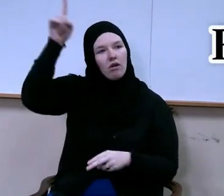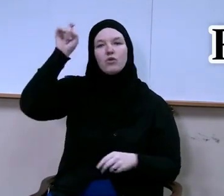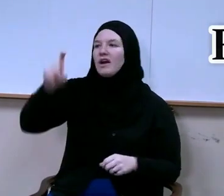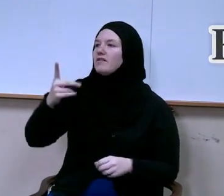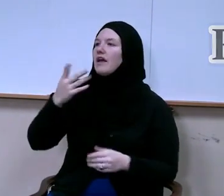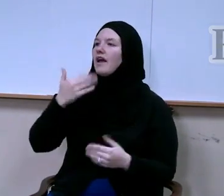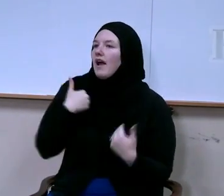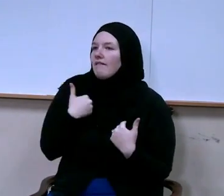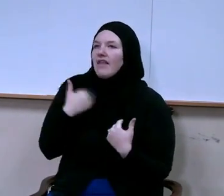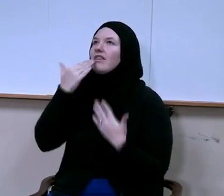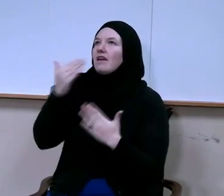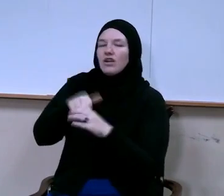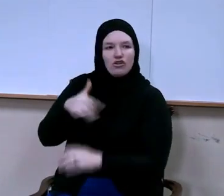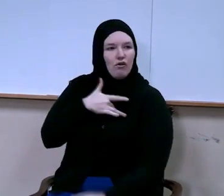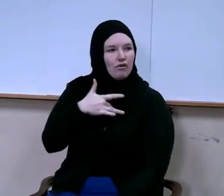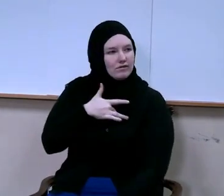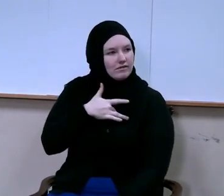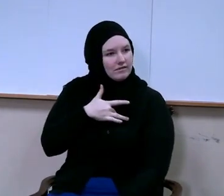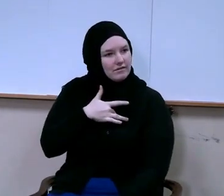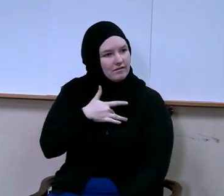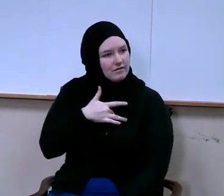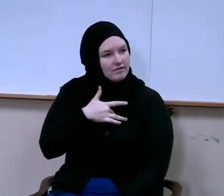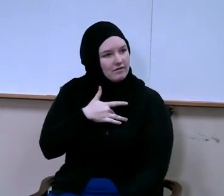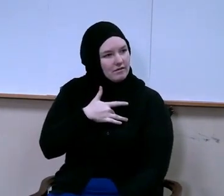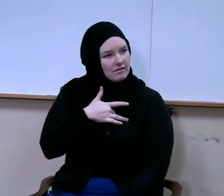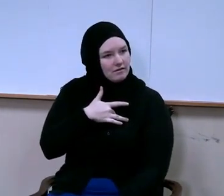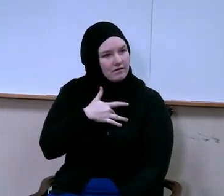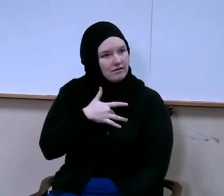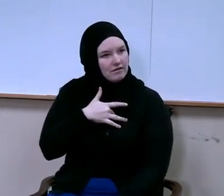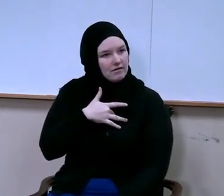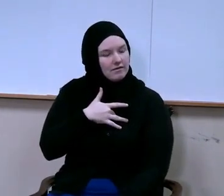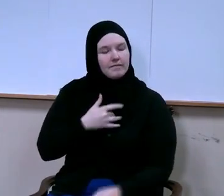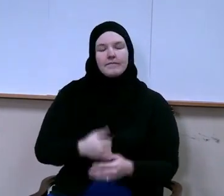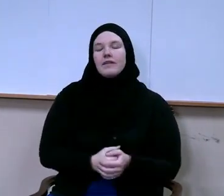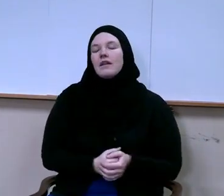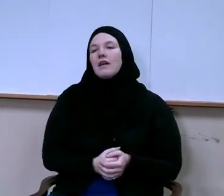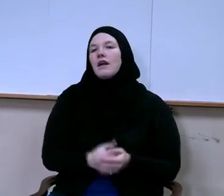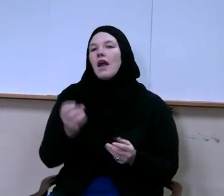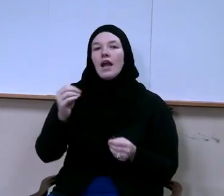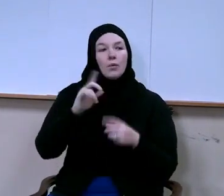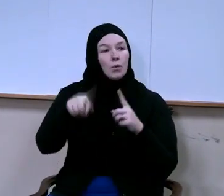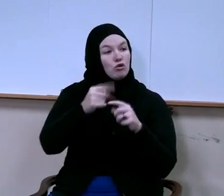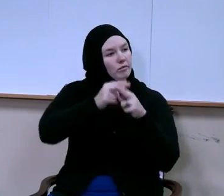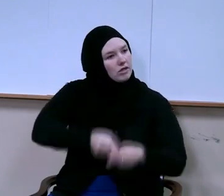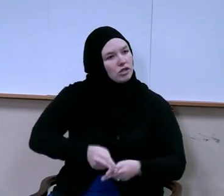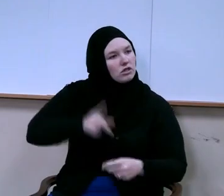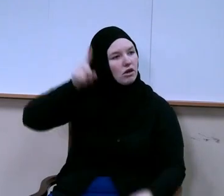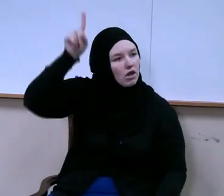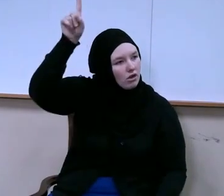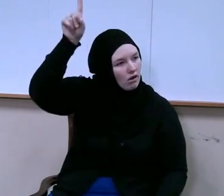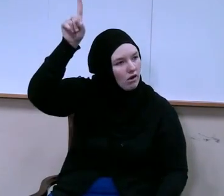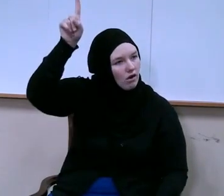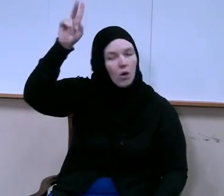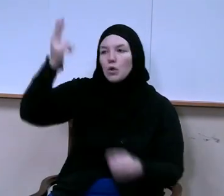have appreciation in your heart and understanding of the potential consequences of mentioning Allah